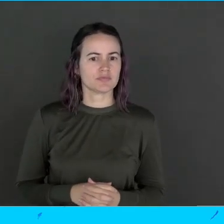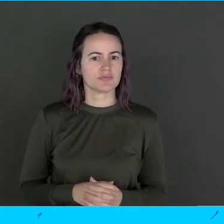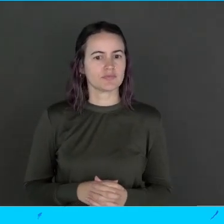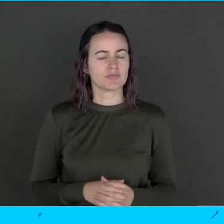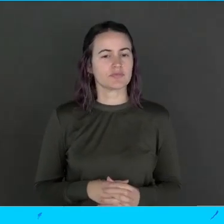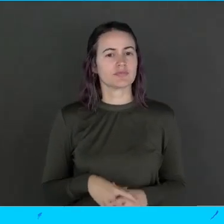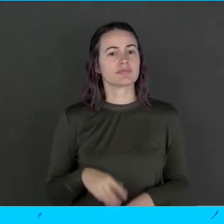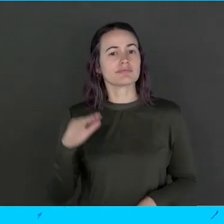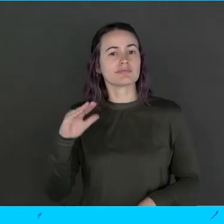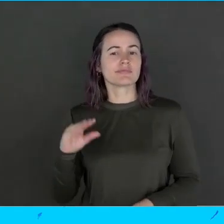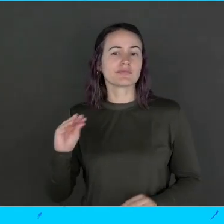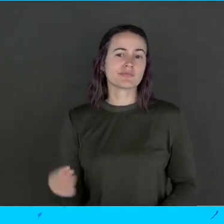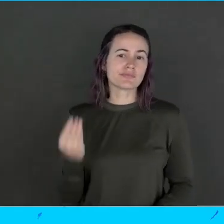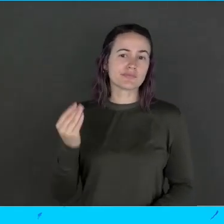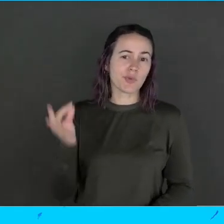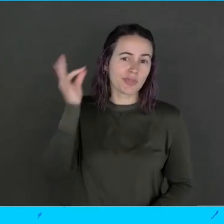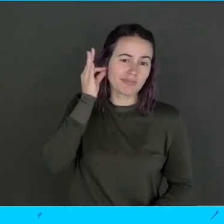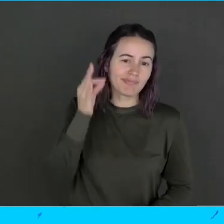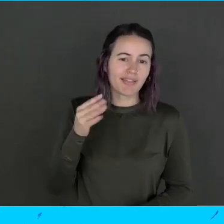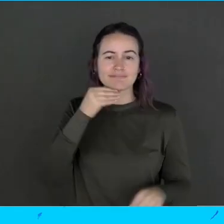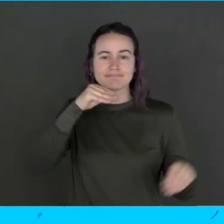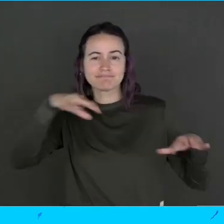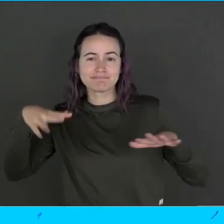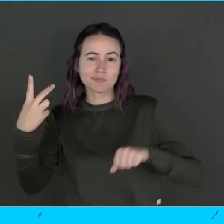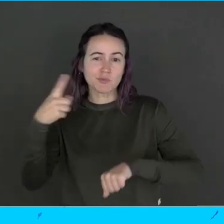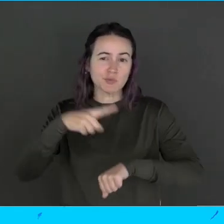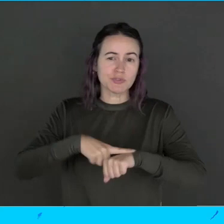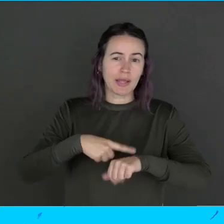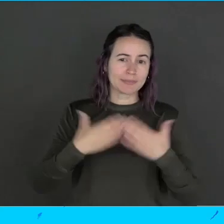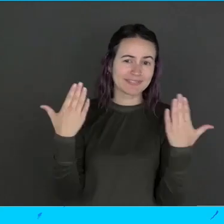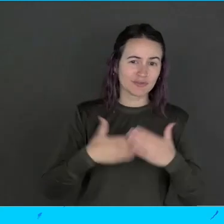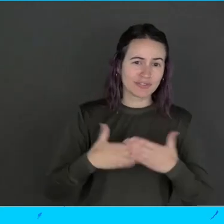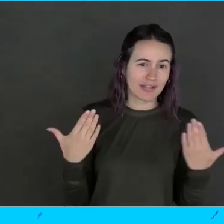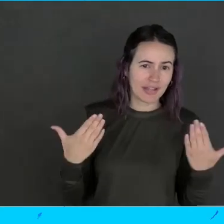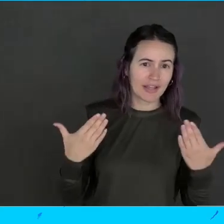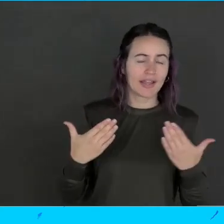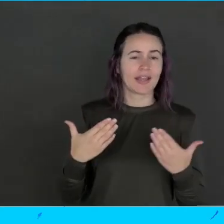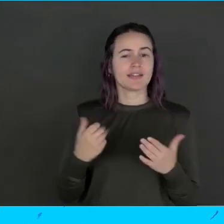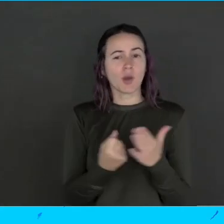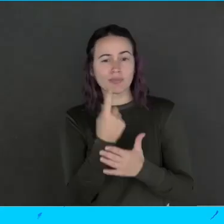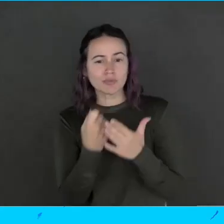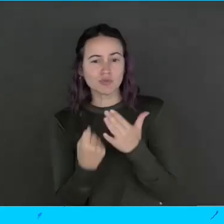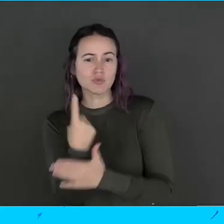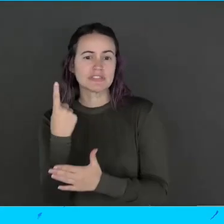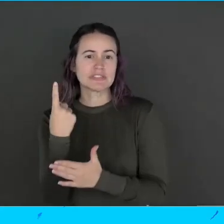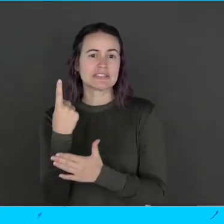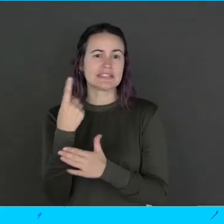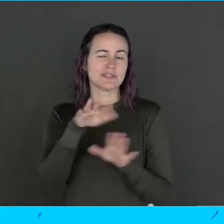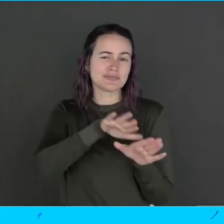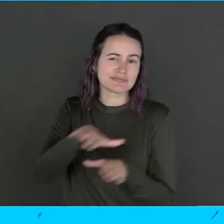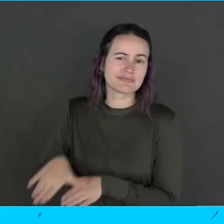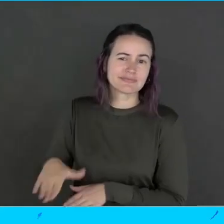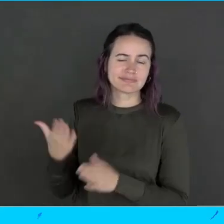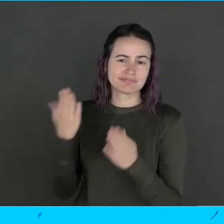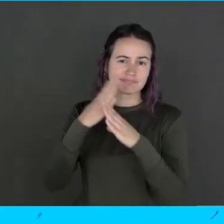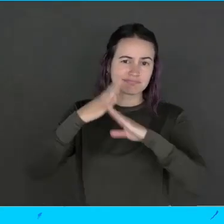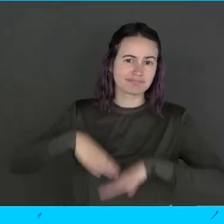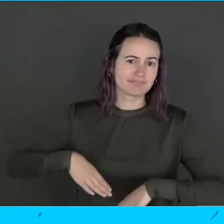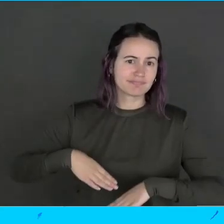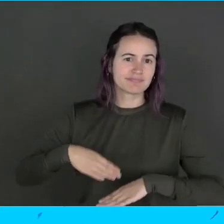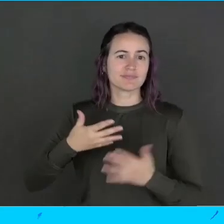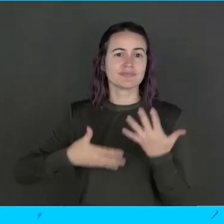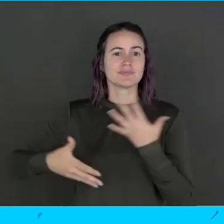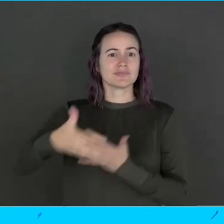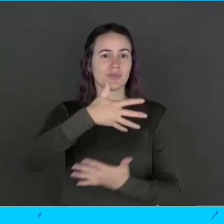dawn when they get up to pray, and once towards the end of the day. An opportunity to put the darkness away, tackle the suicidal thoughts and put the trauma at